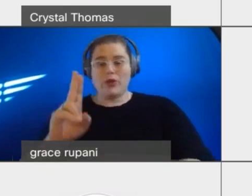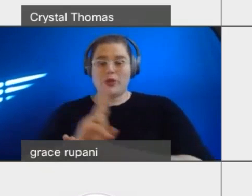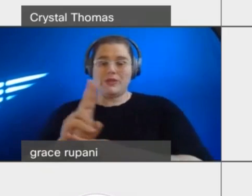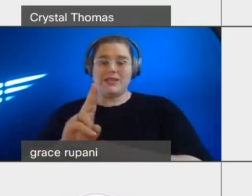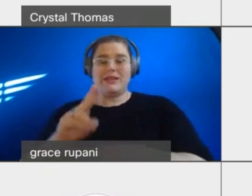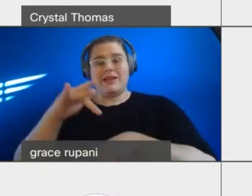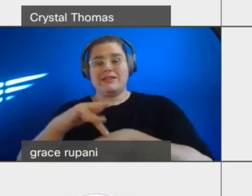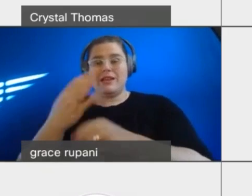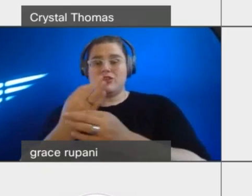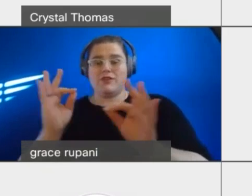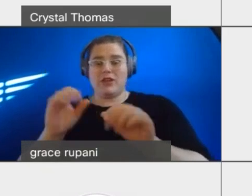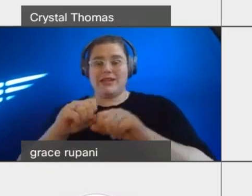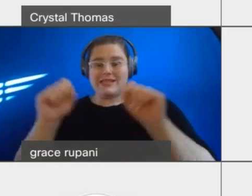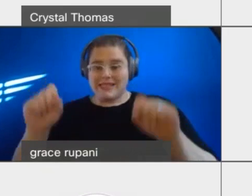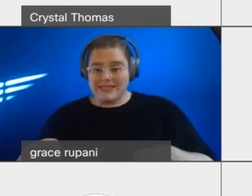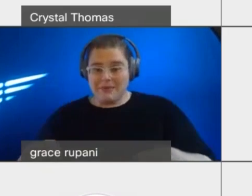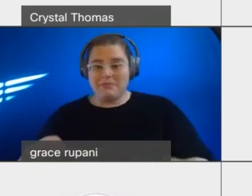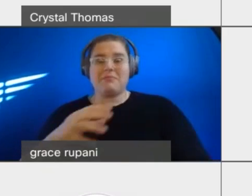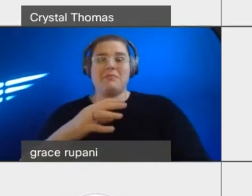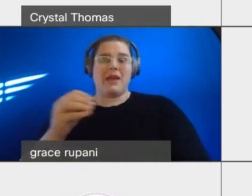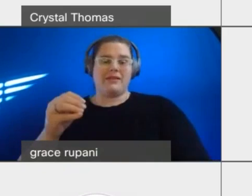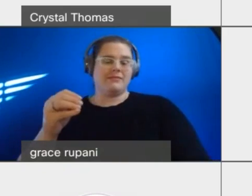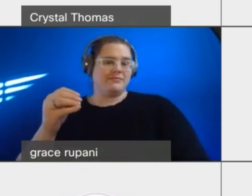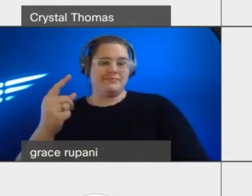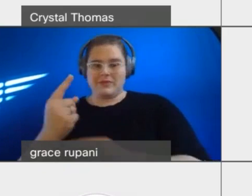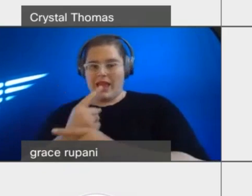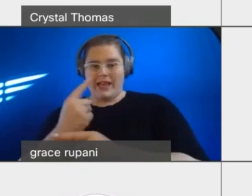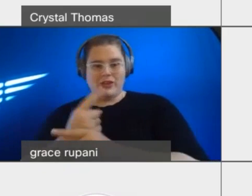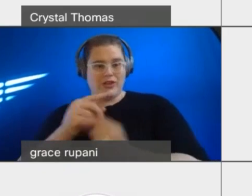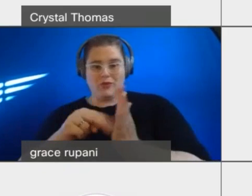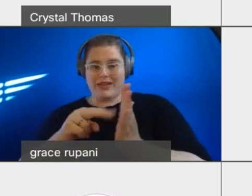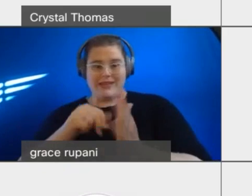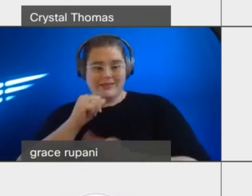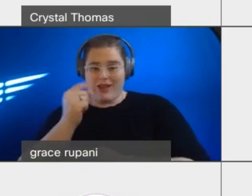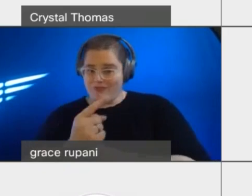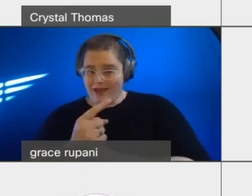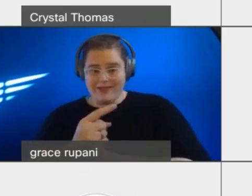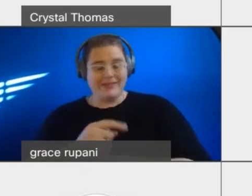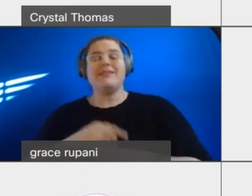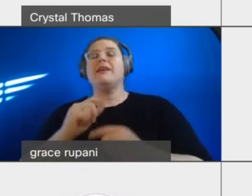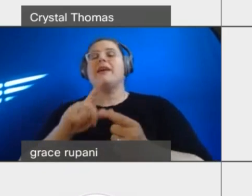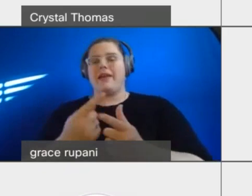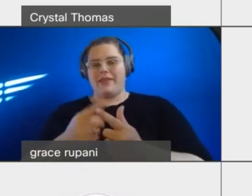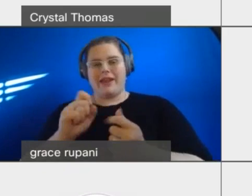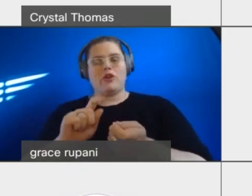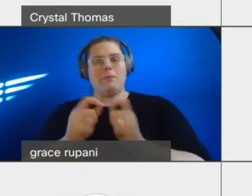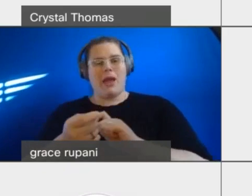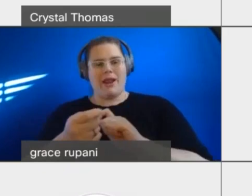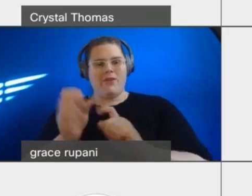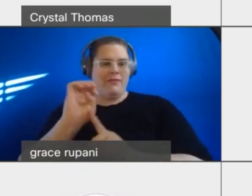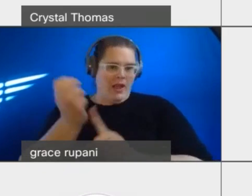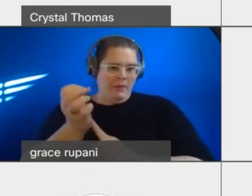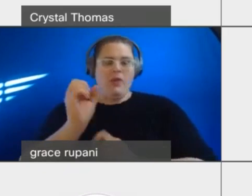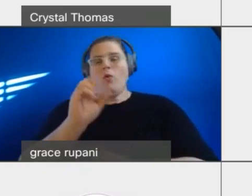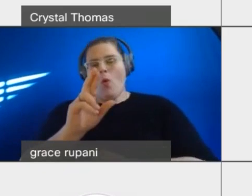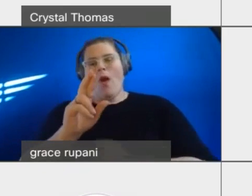and it's not giving an accurate reading, then you either need to modify the environment that you're testing it in or use a different method, which